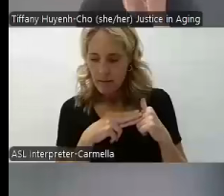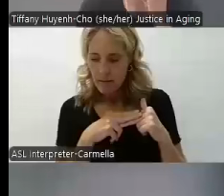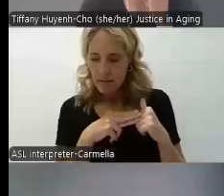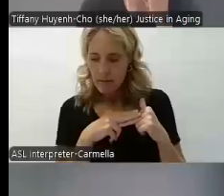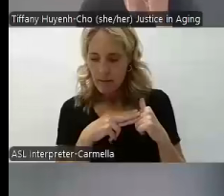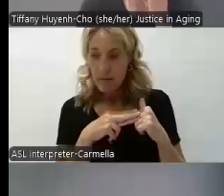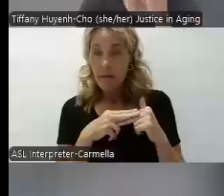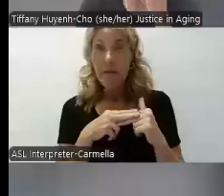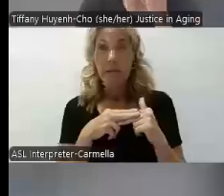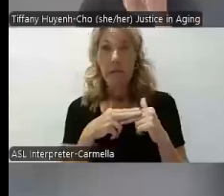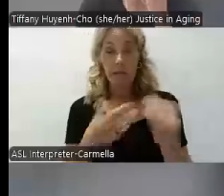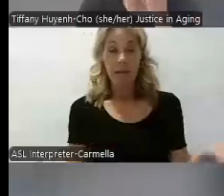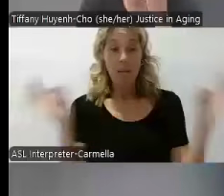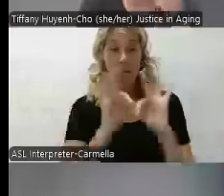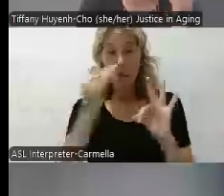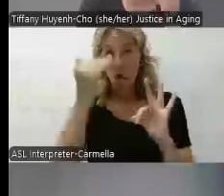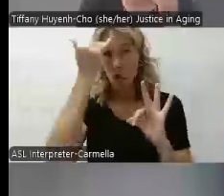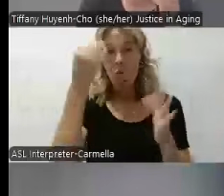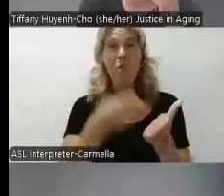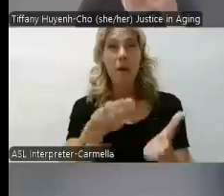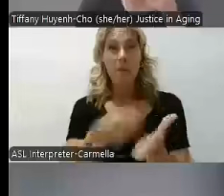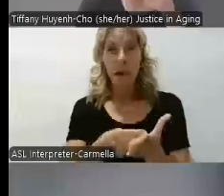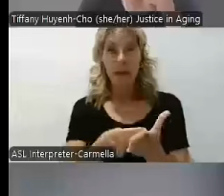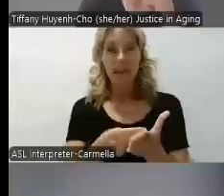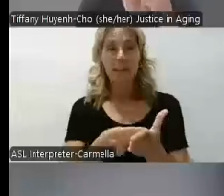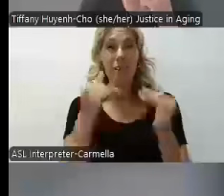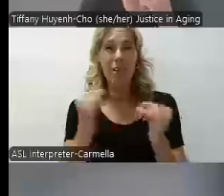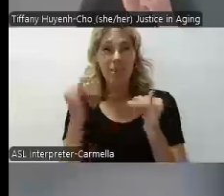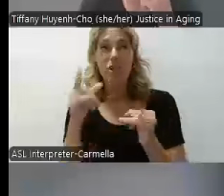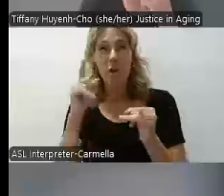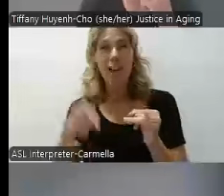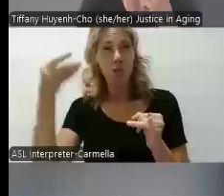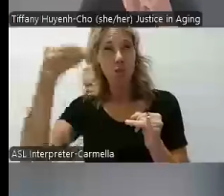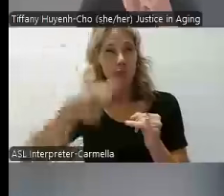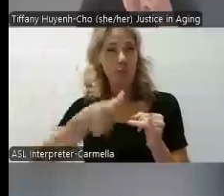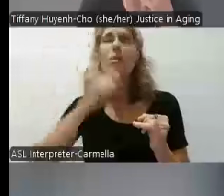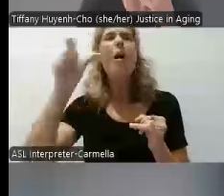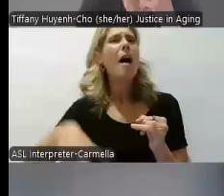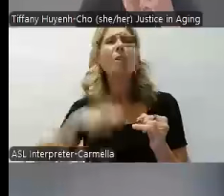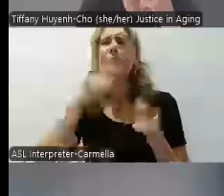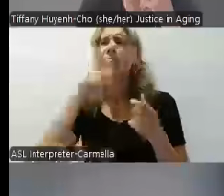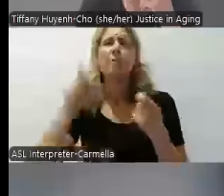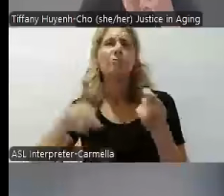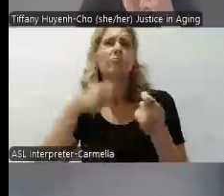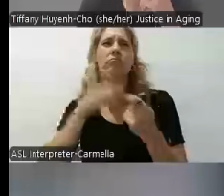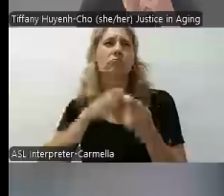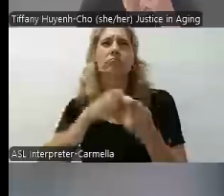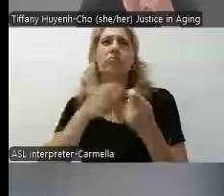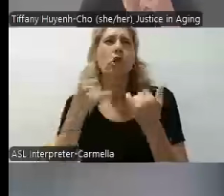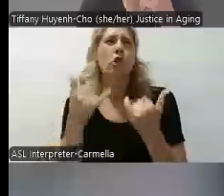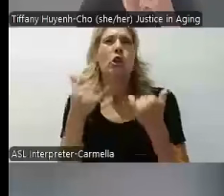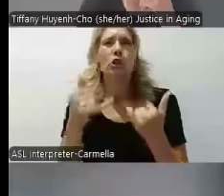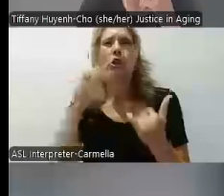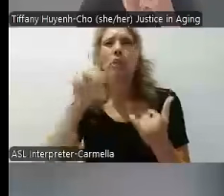It's really crucial to note that the money that the individual has to spend down does not have to go towards any current Medicaid covered